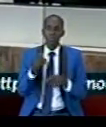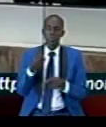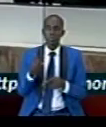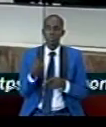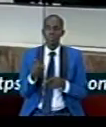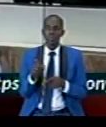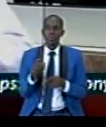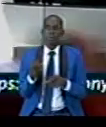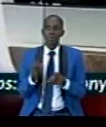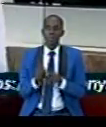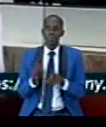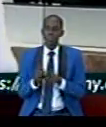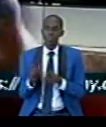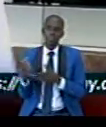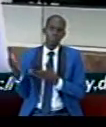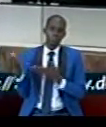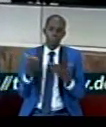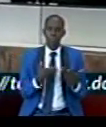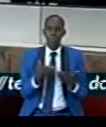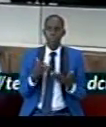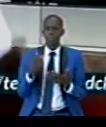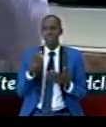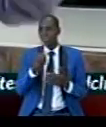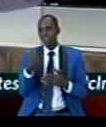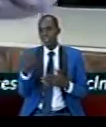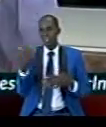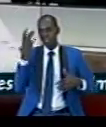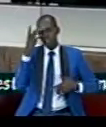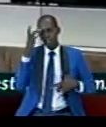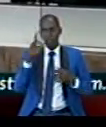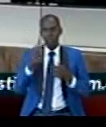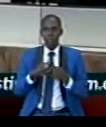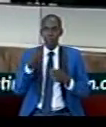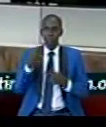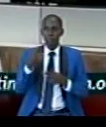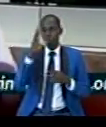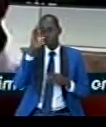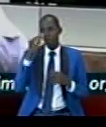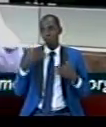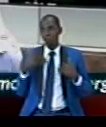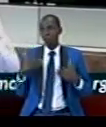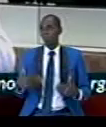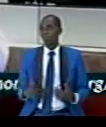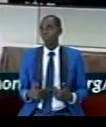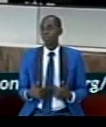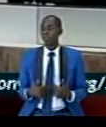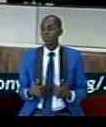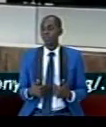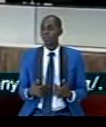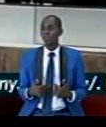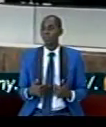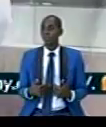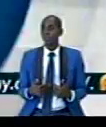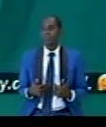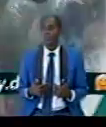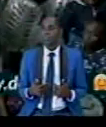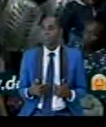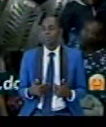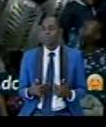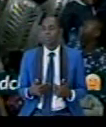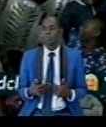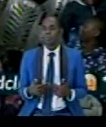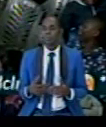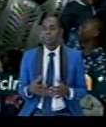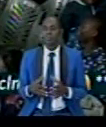this sickness or pile never go, never leave me. So even though I take medicine. Hey, all right, we have this very striking